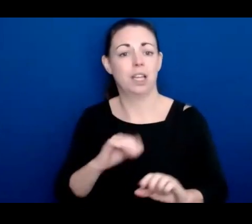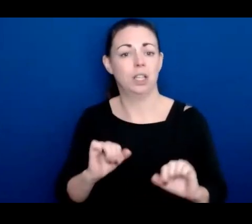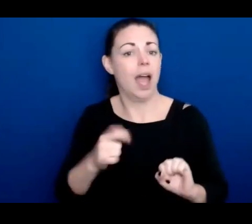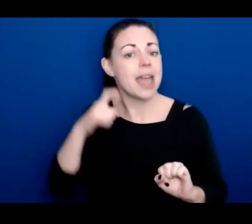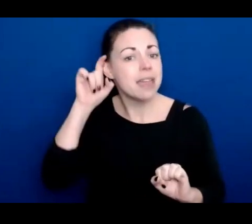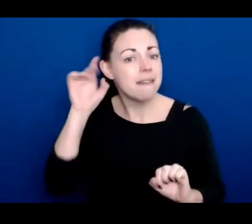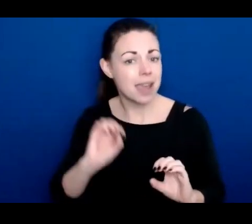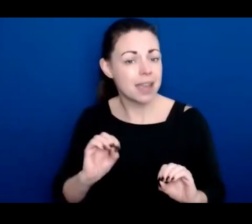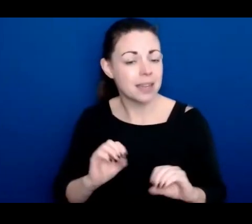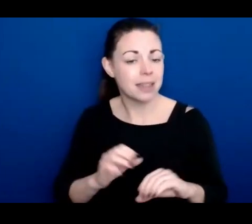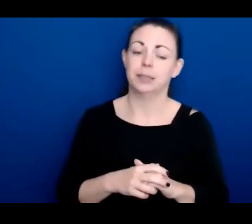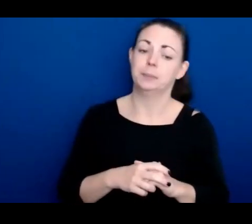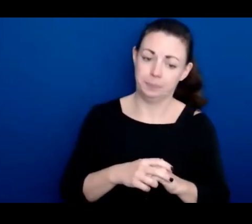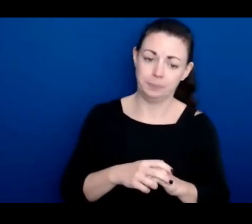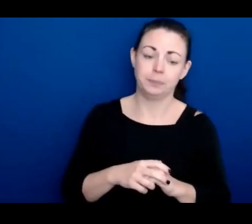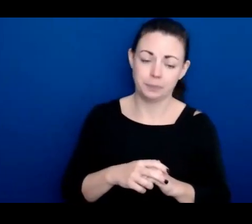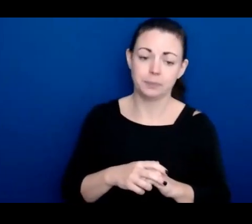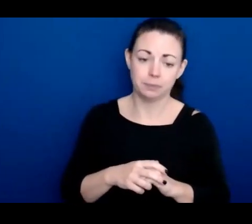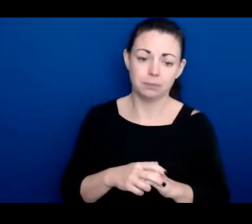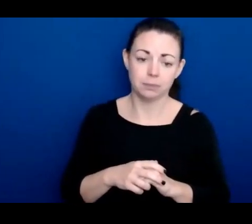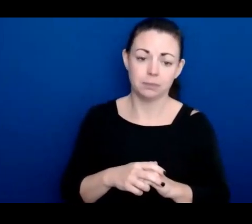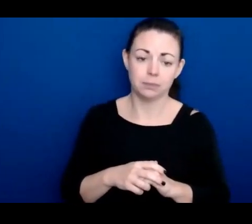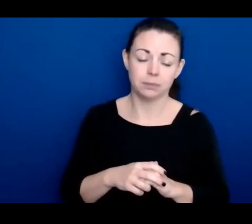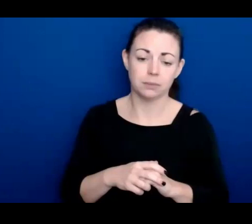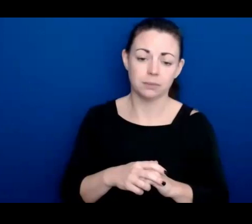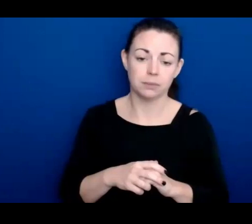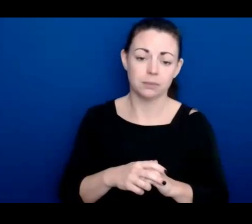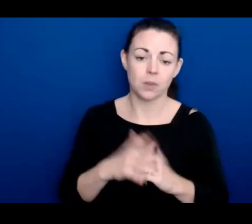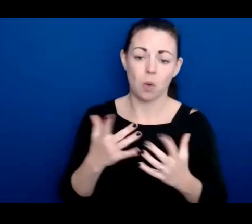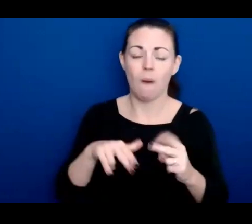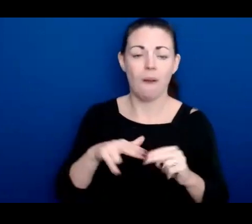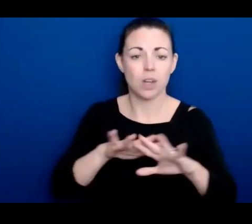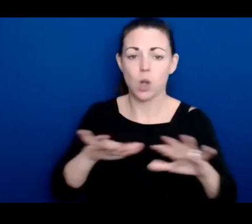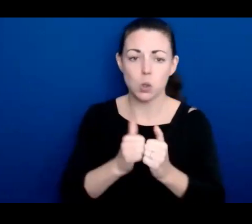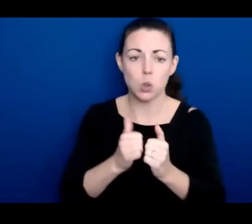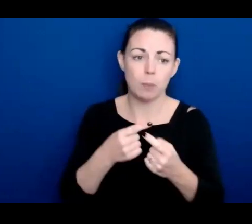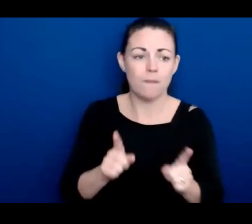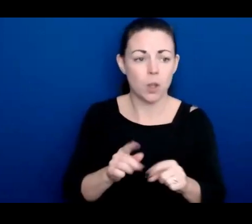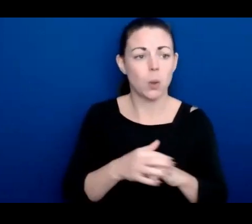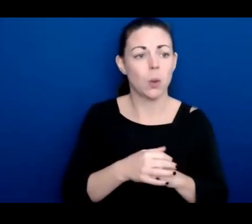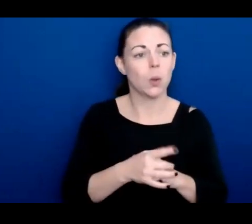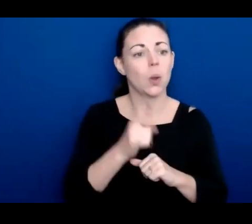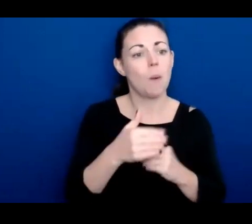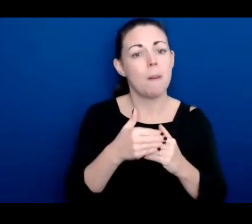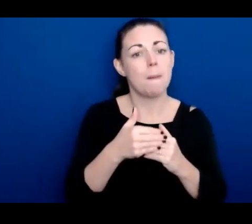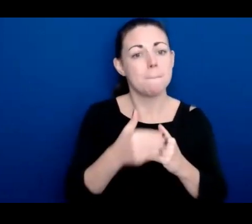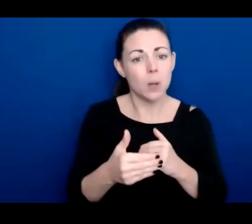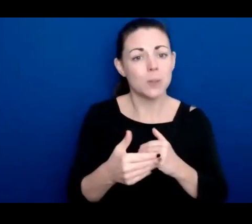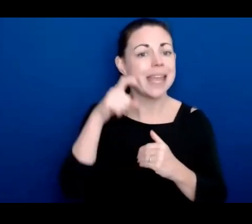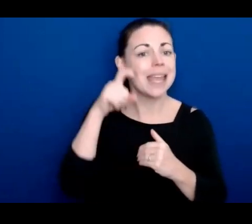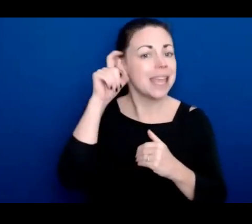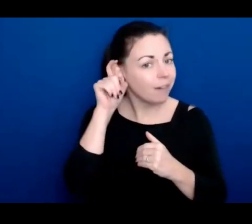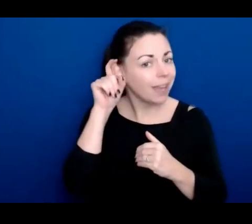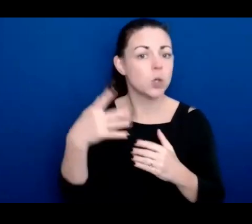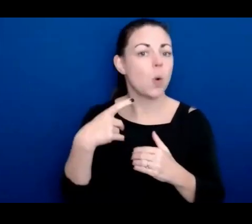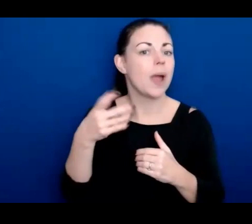receivers are not suitable. But most hearing aids and hearing instruments, we've got a solution one way